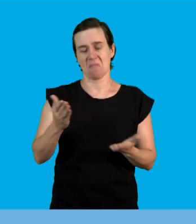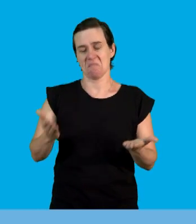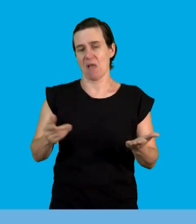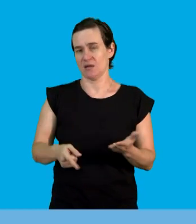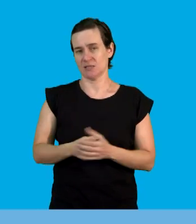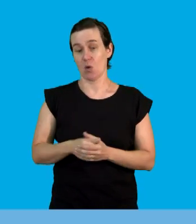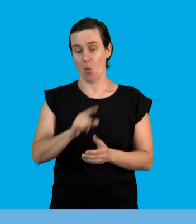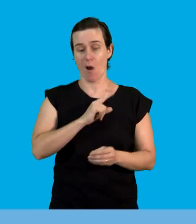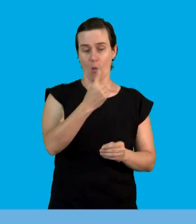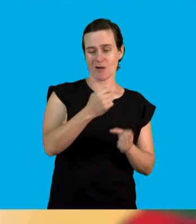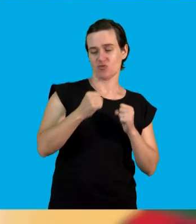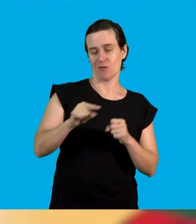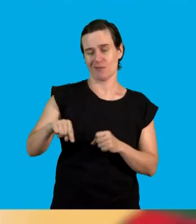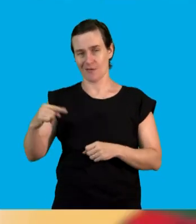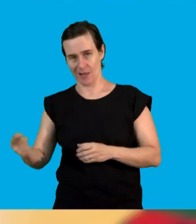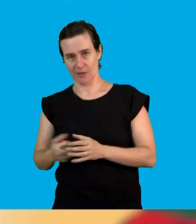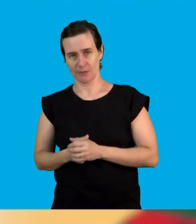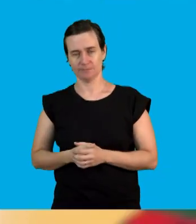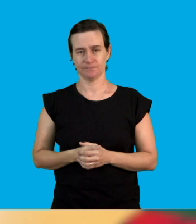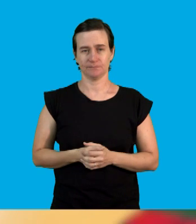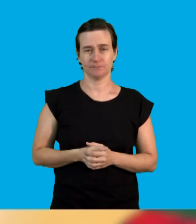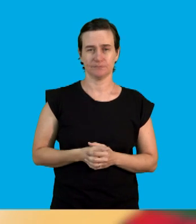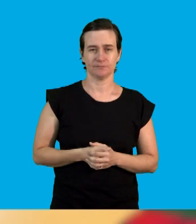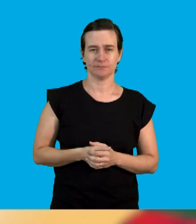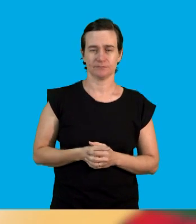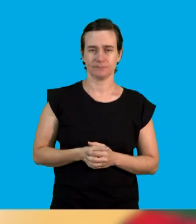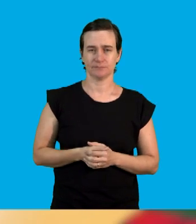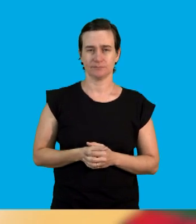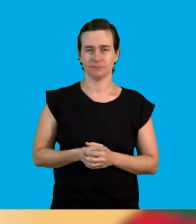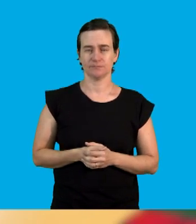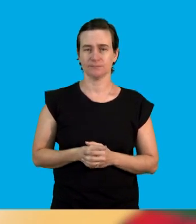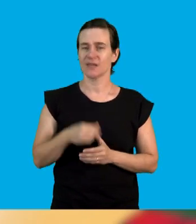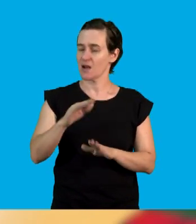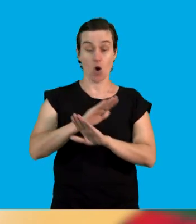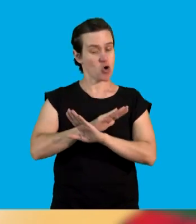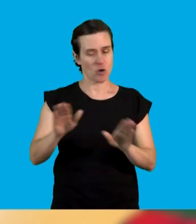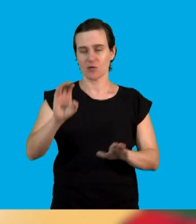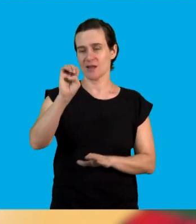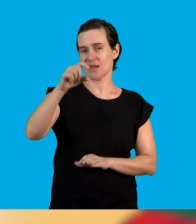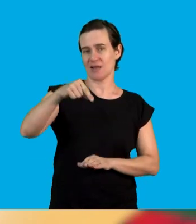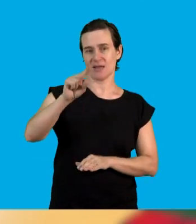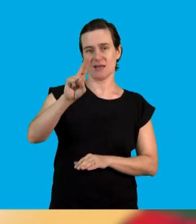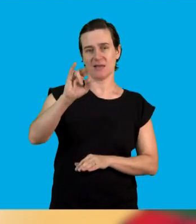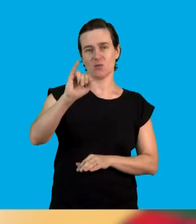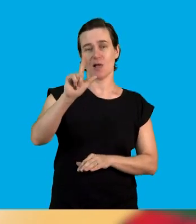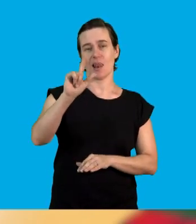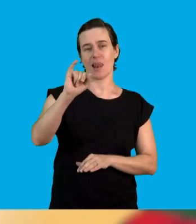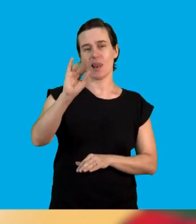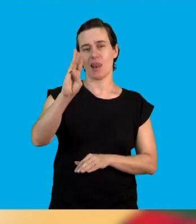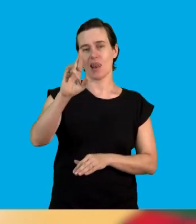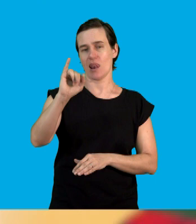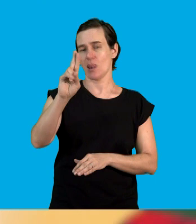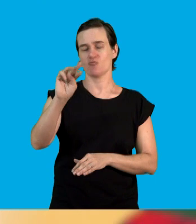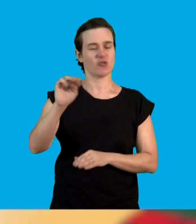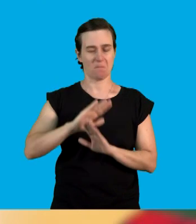are not going to be balancing each other out. And if they're not balancing each other out, they are not going to be said to be at equilibrium. They are not in